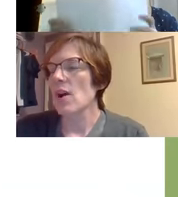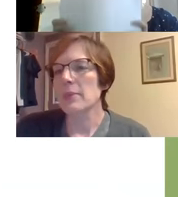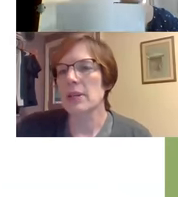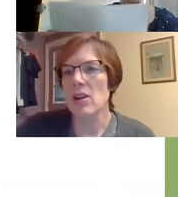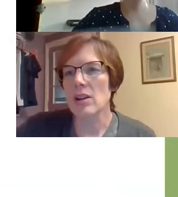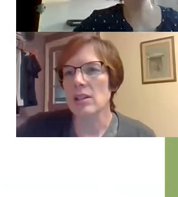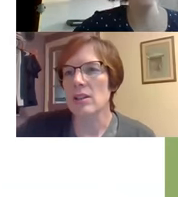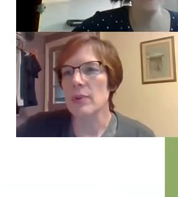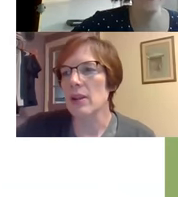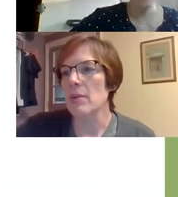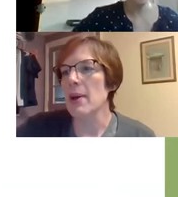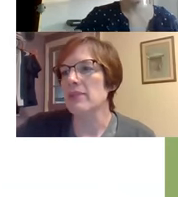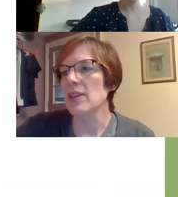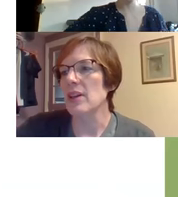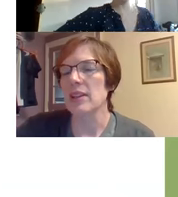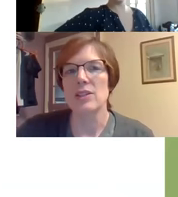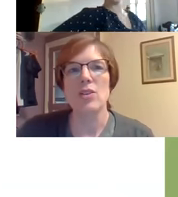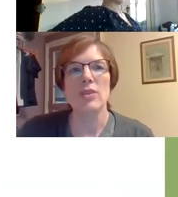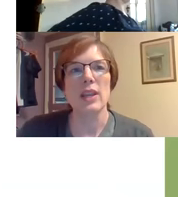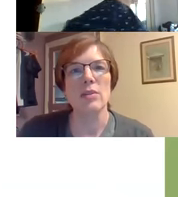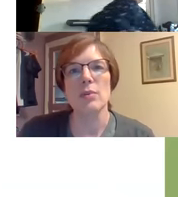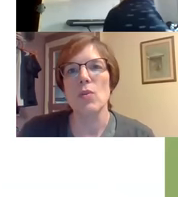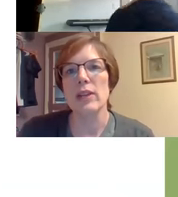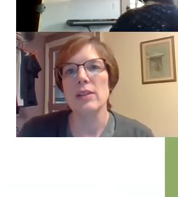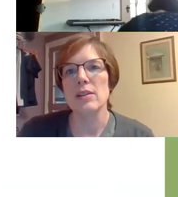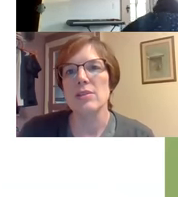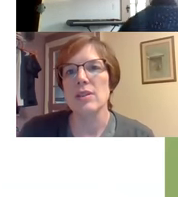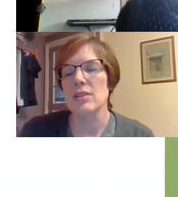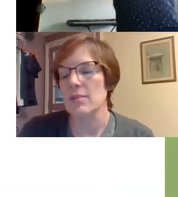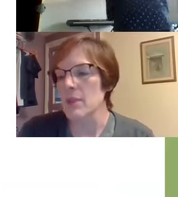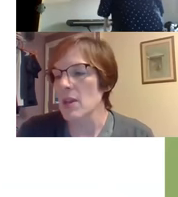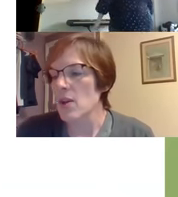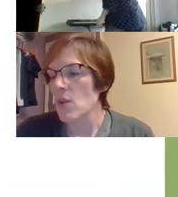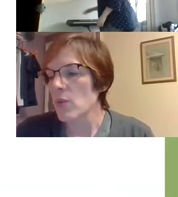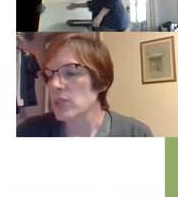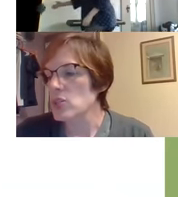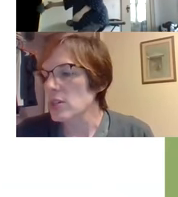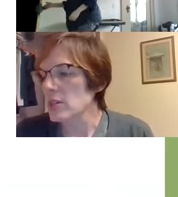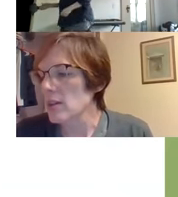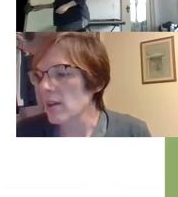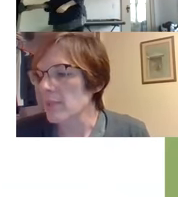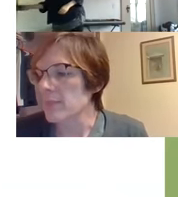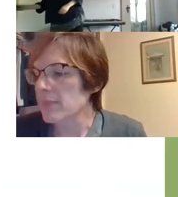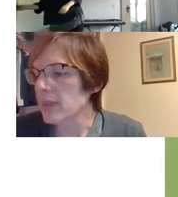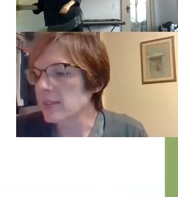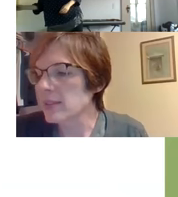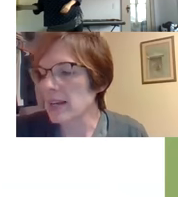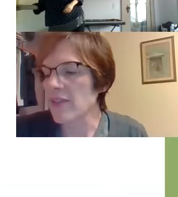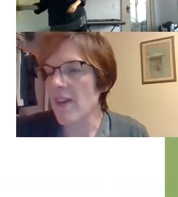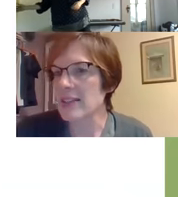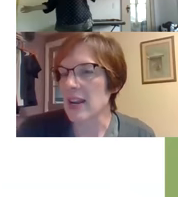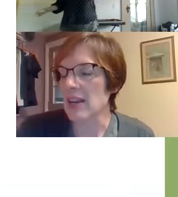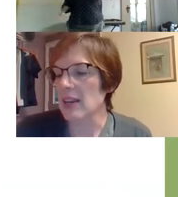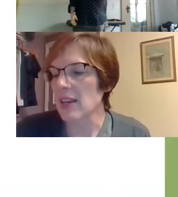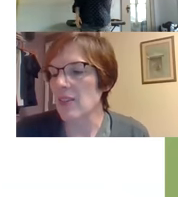So I'm going to talk a little bit about the endocannabinoid system, which it's kind